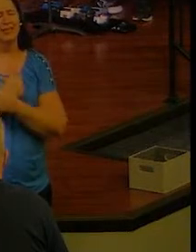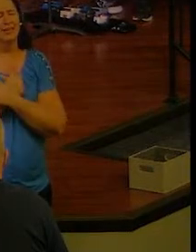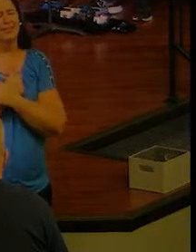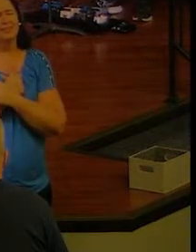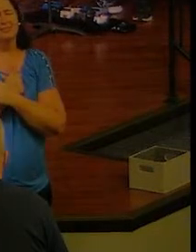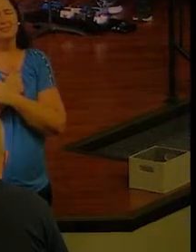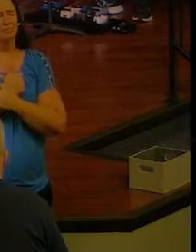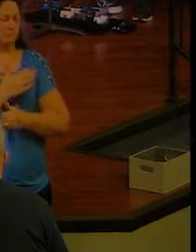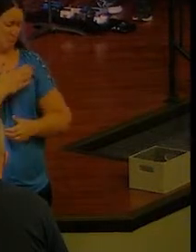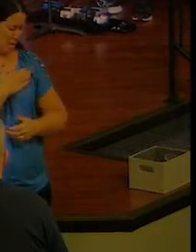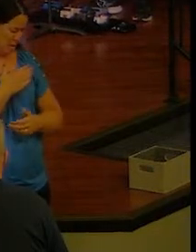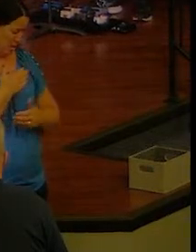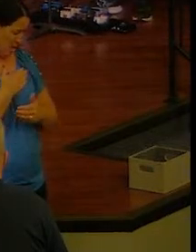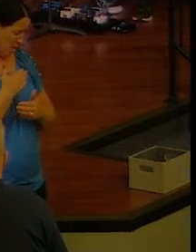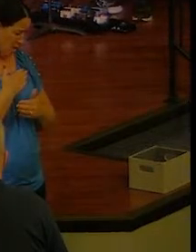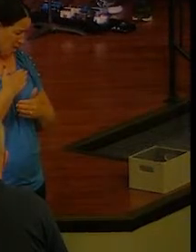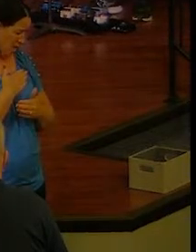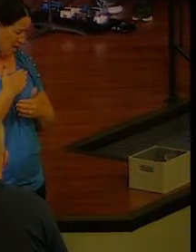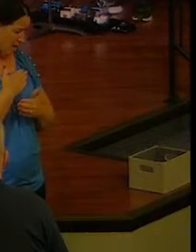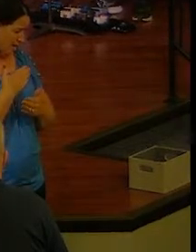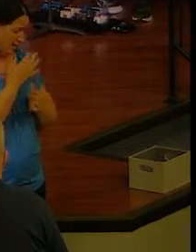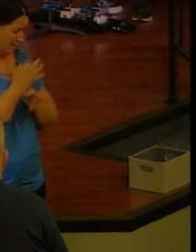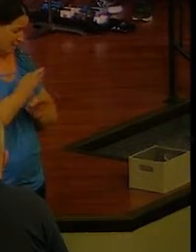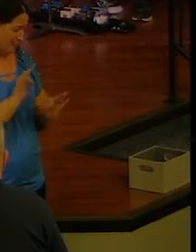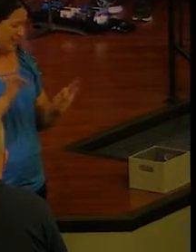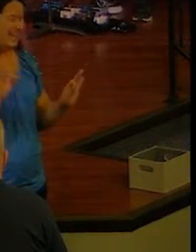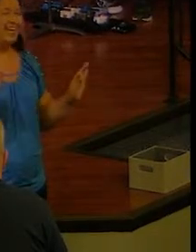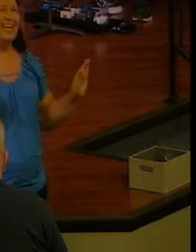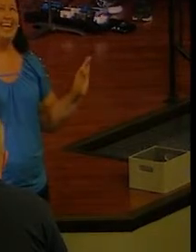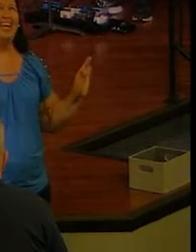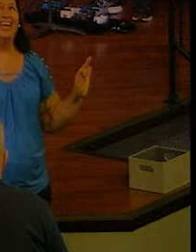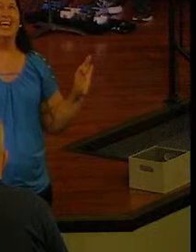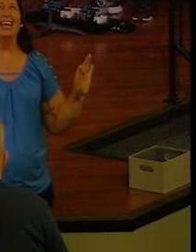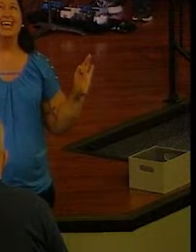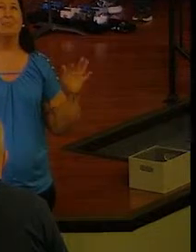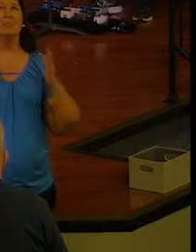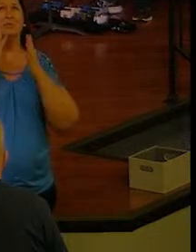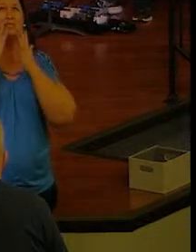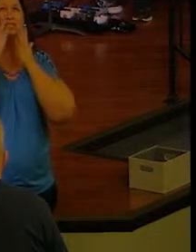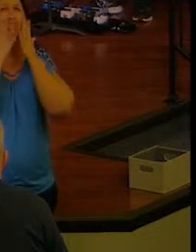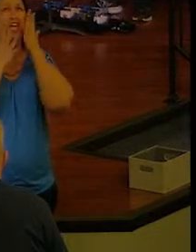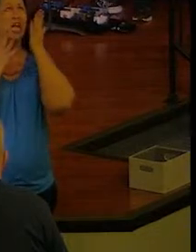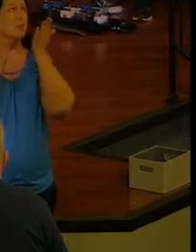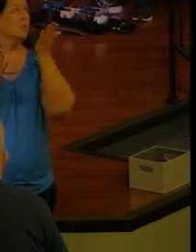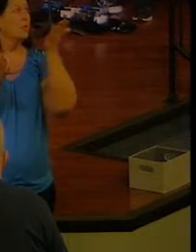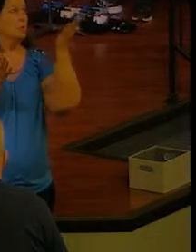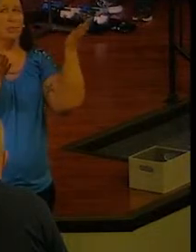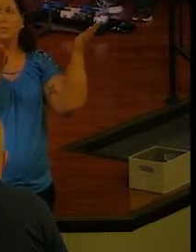Shame is